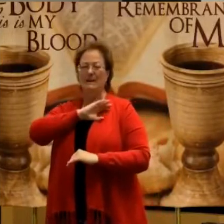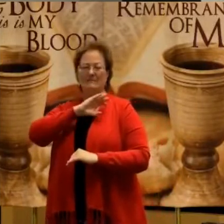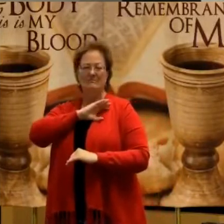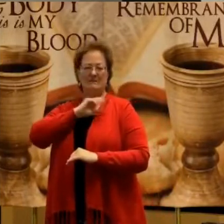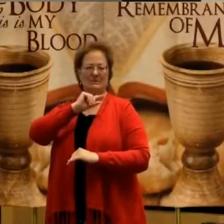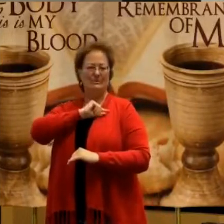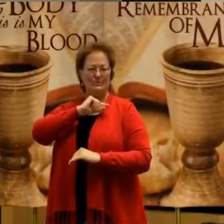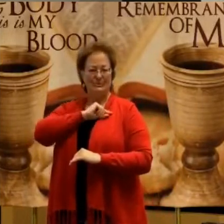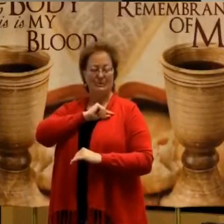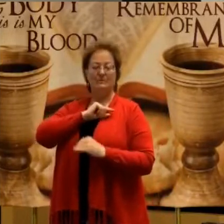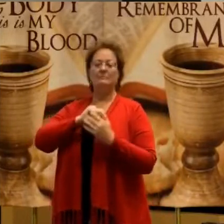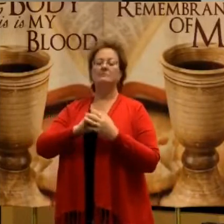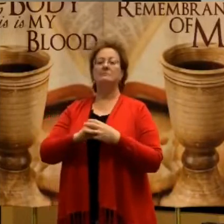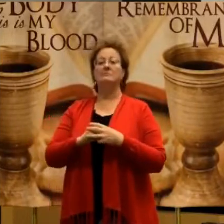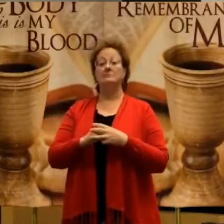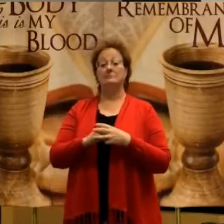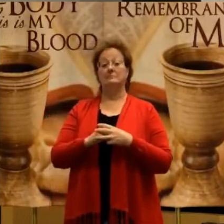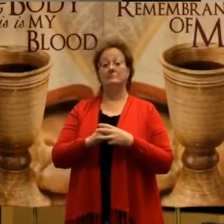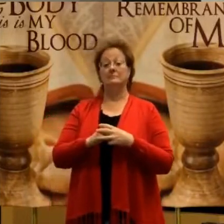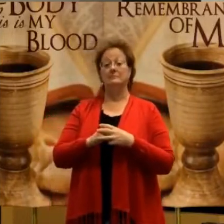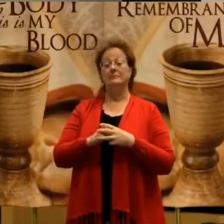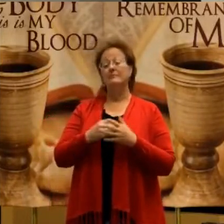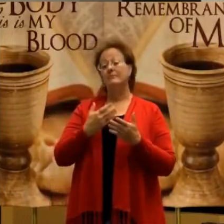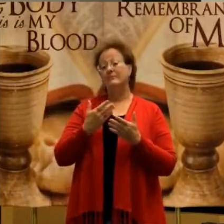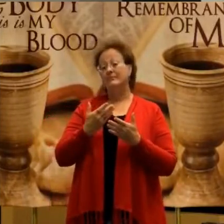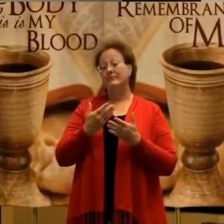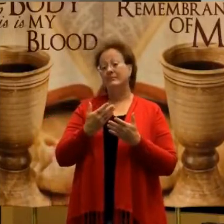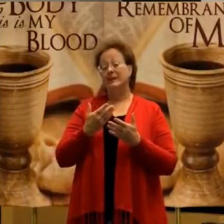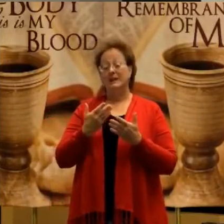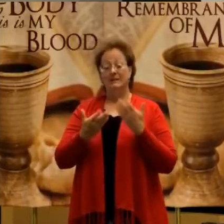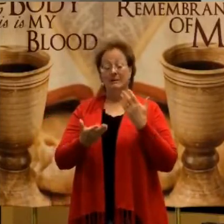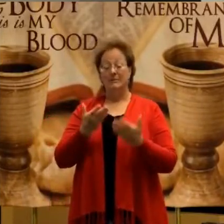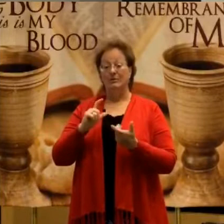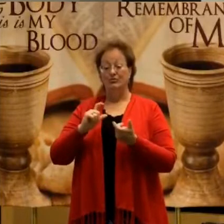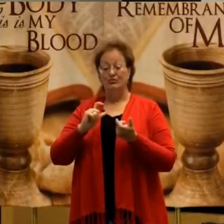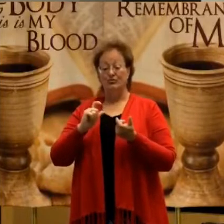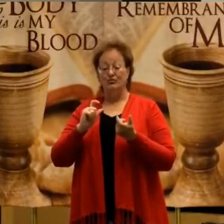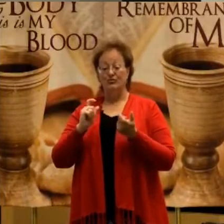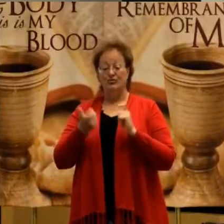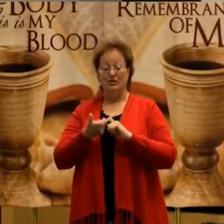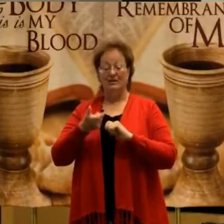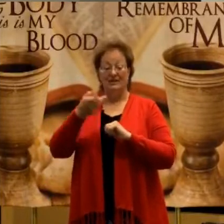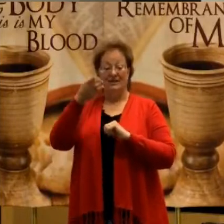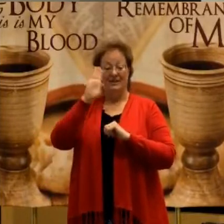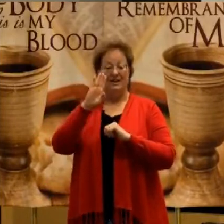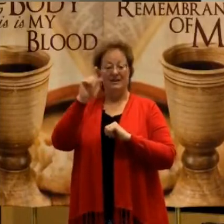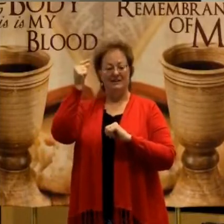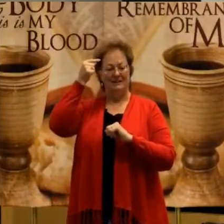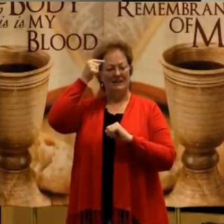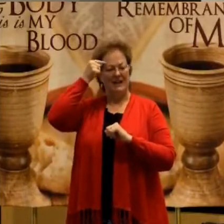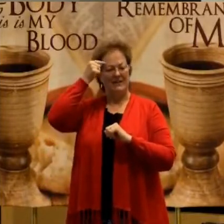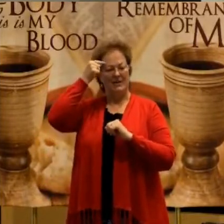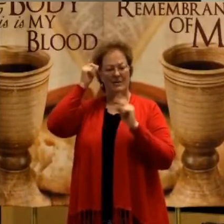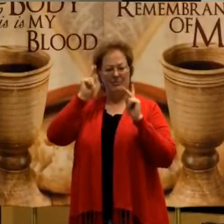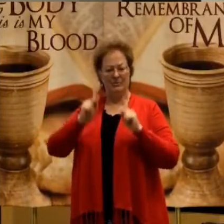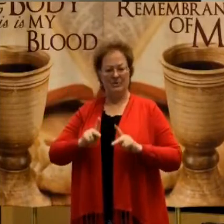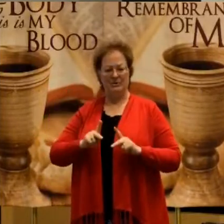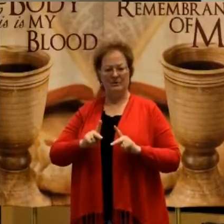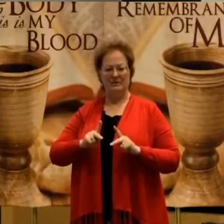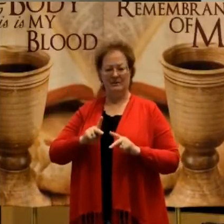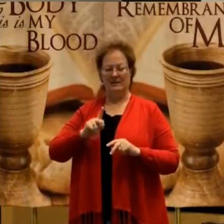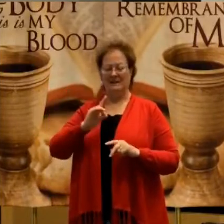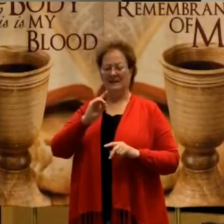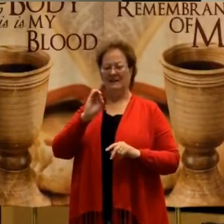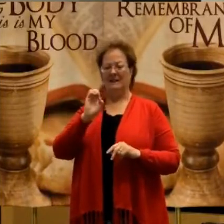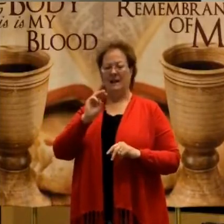your actions? Do you ever try to turn God into a Democrat or a Republican? Do you ever